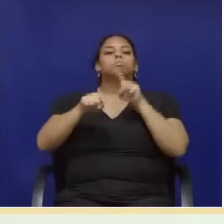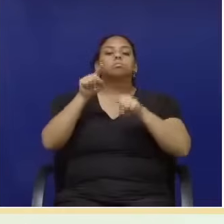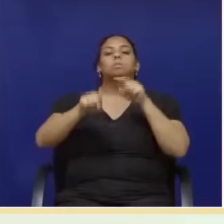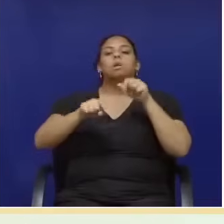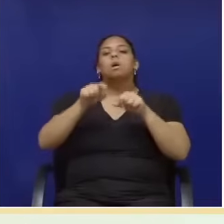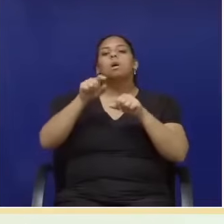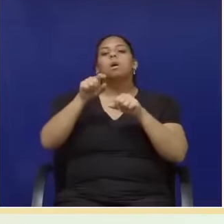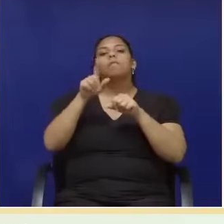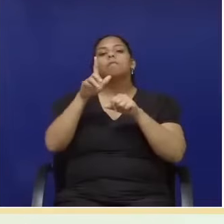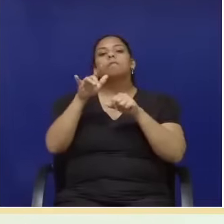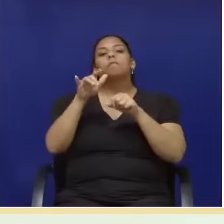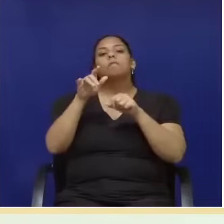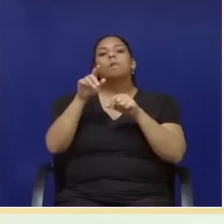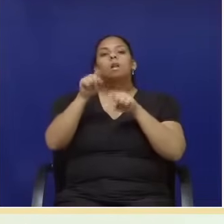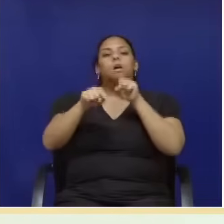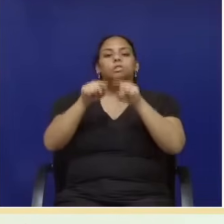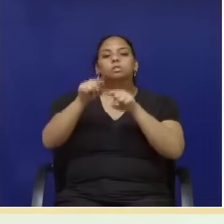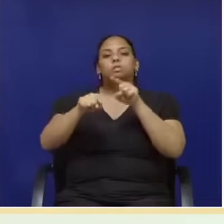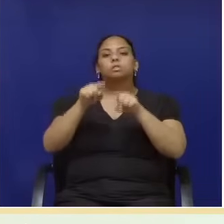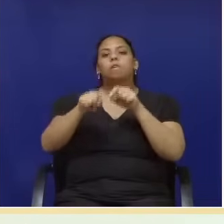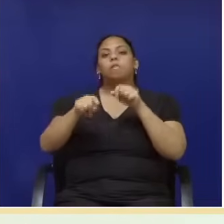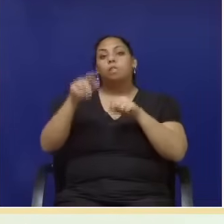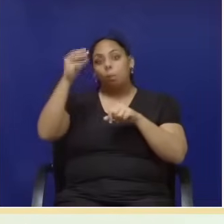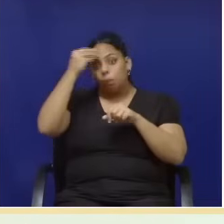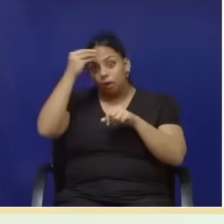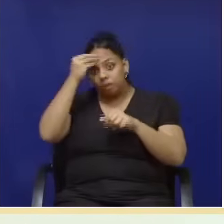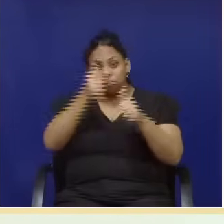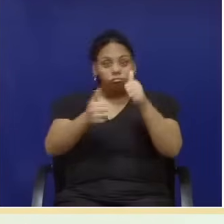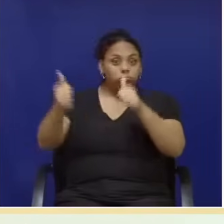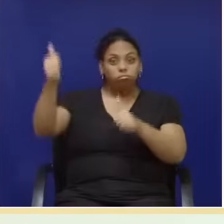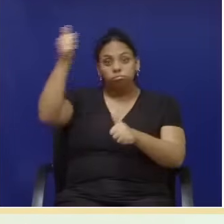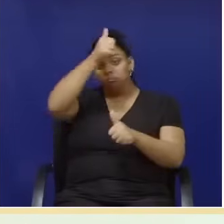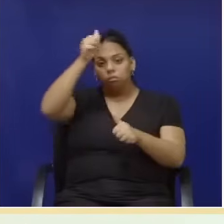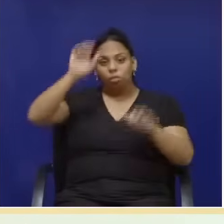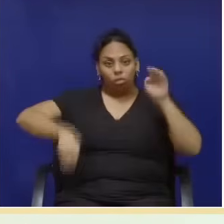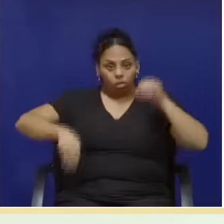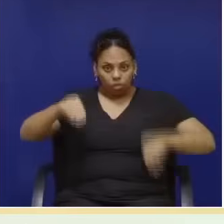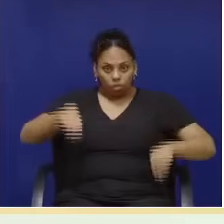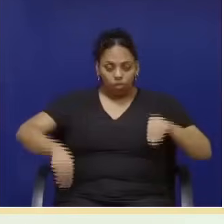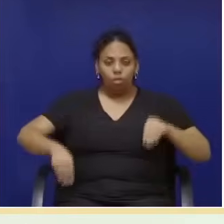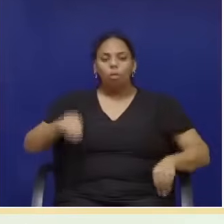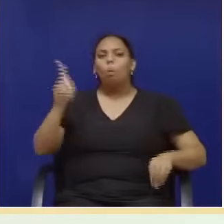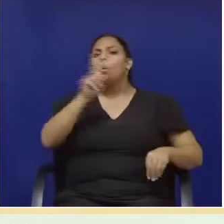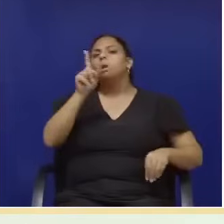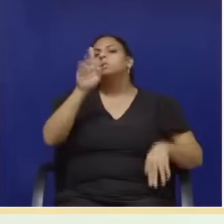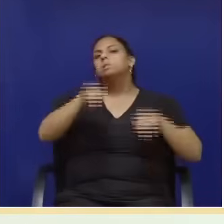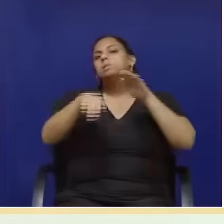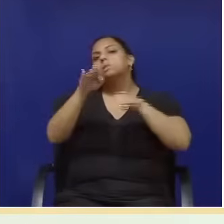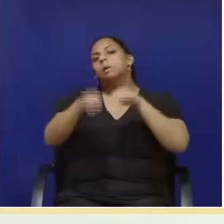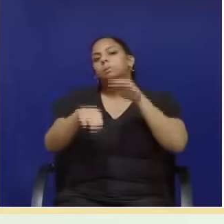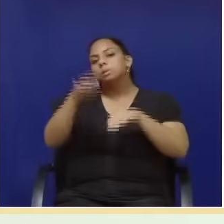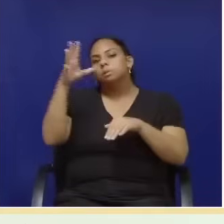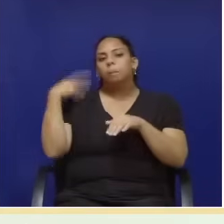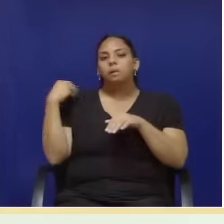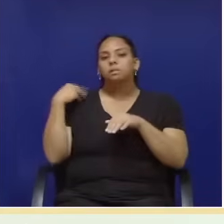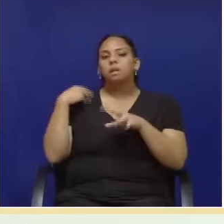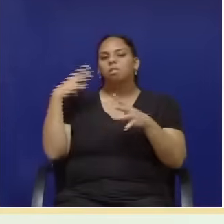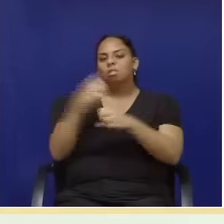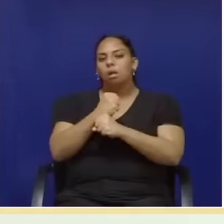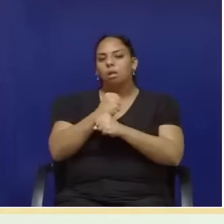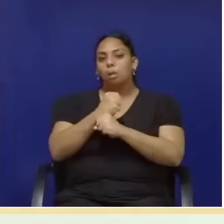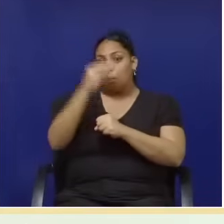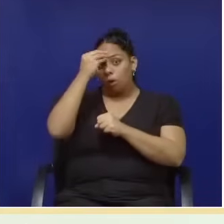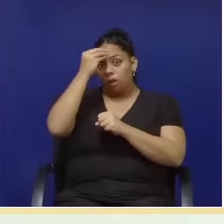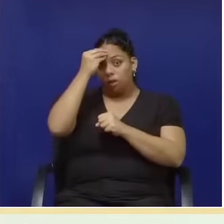affecting senior leadership of the police, what are the steps in the ministry taking to ensure that the police